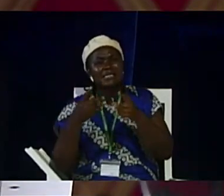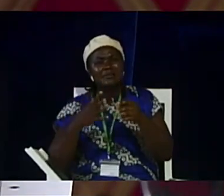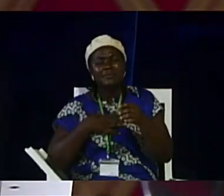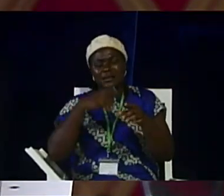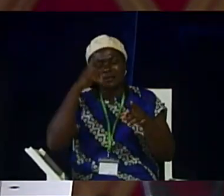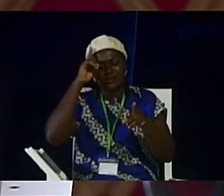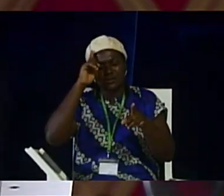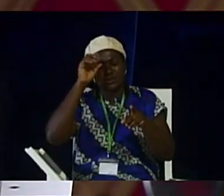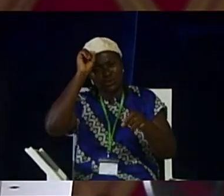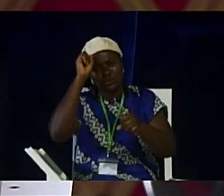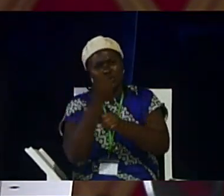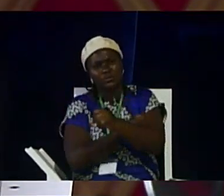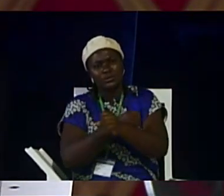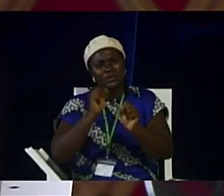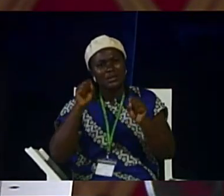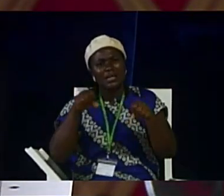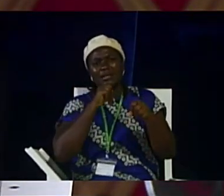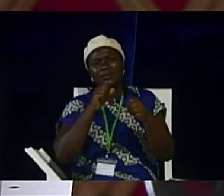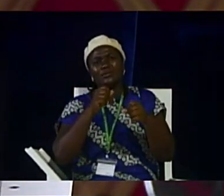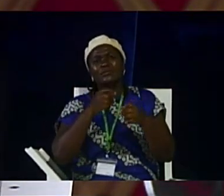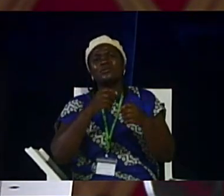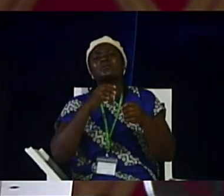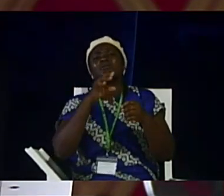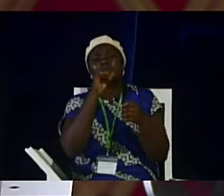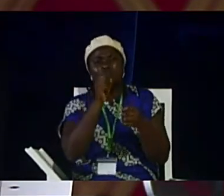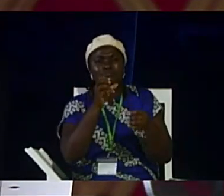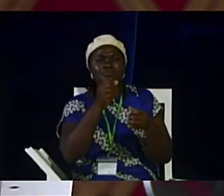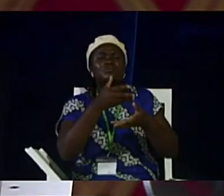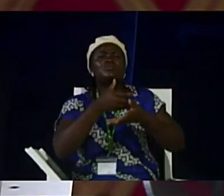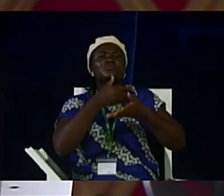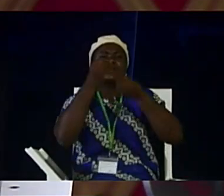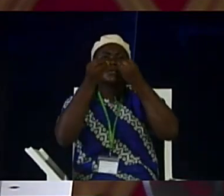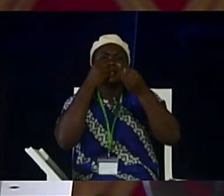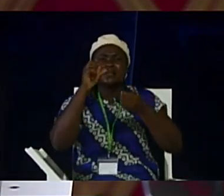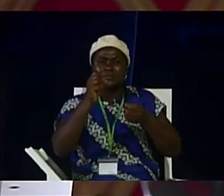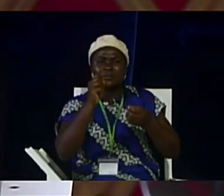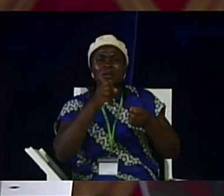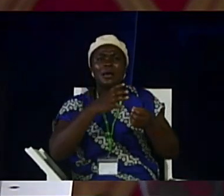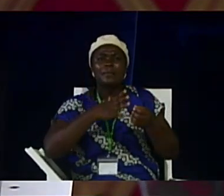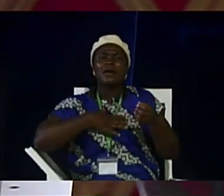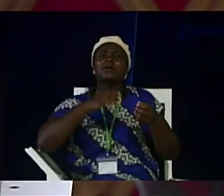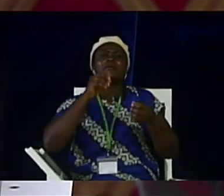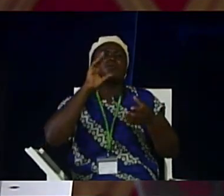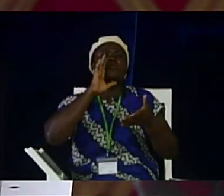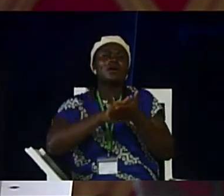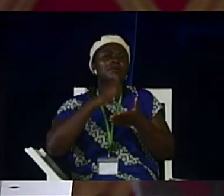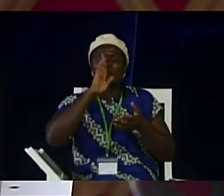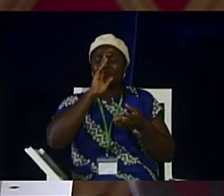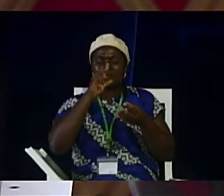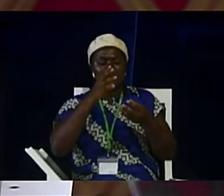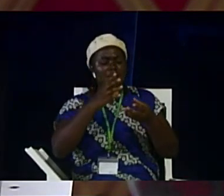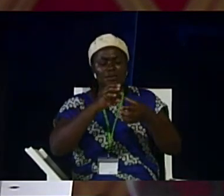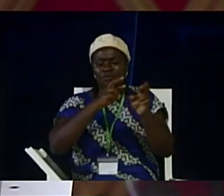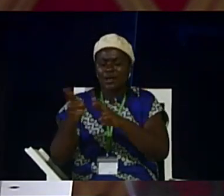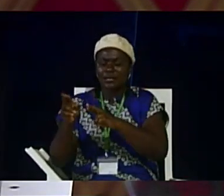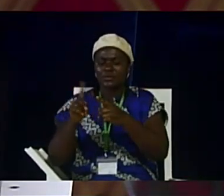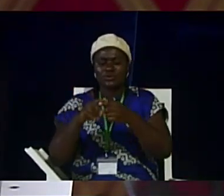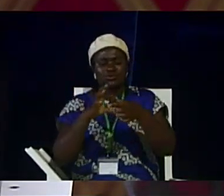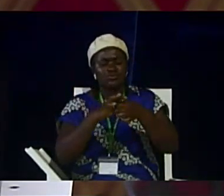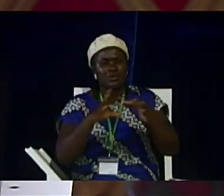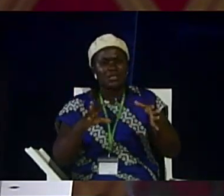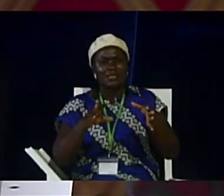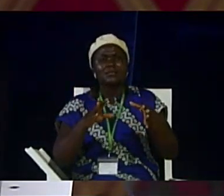on, my wife would be ready to release, but my son didn't know how